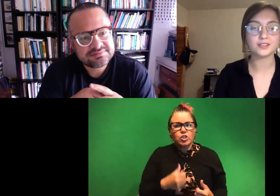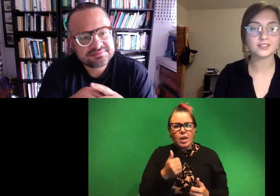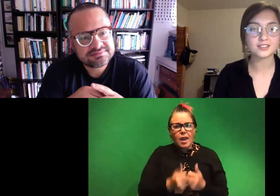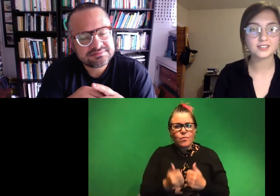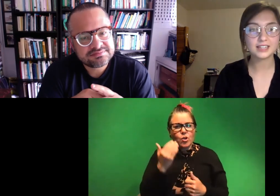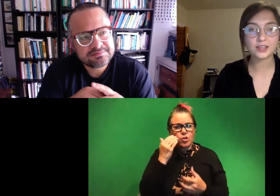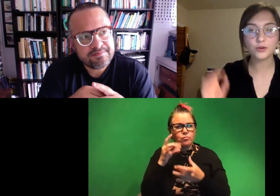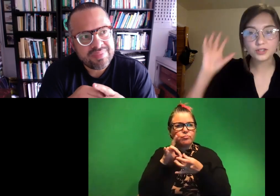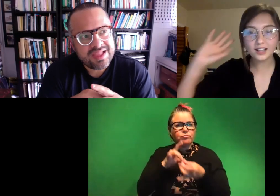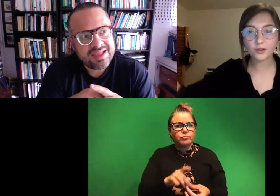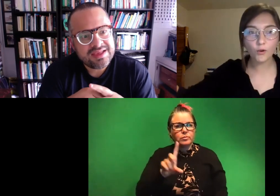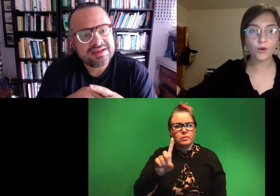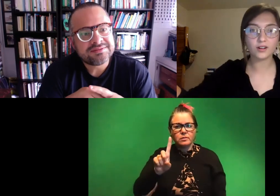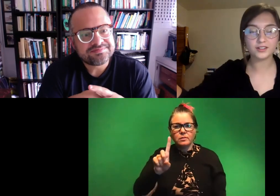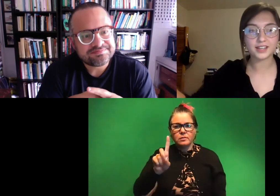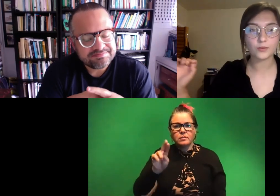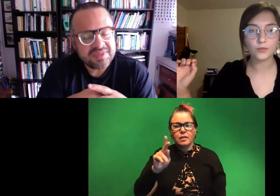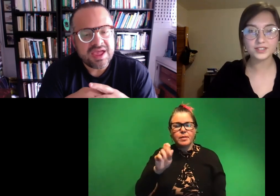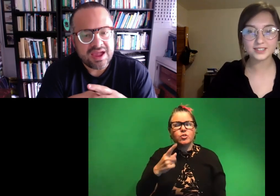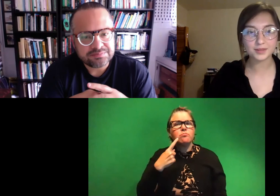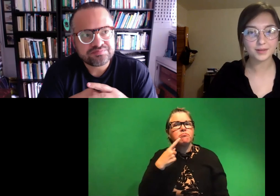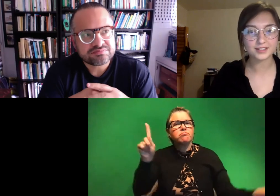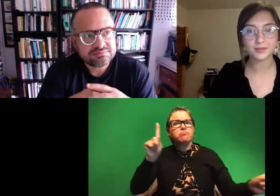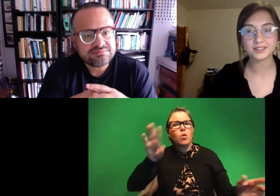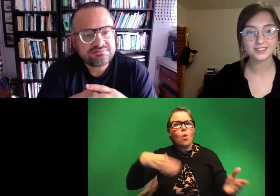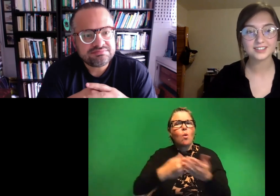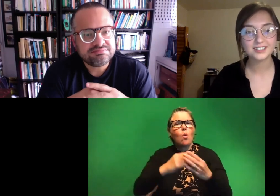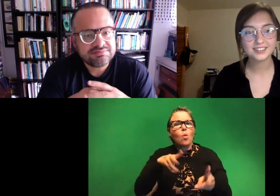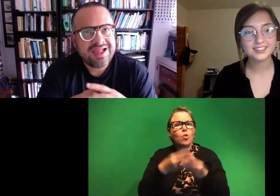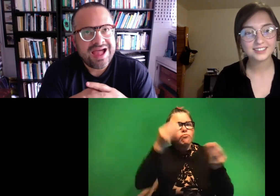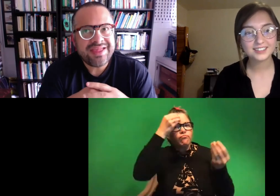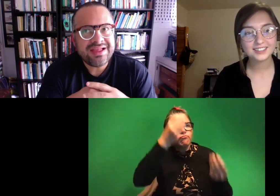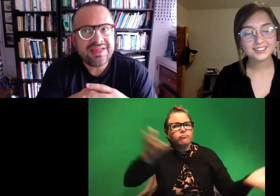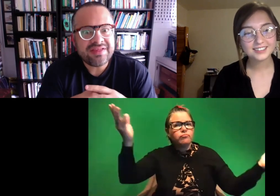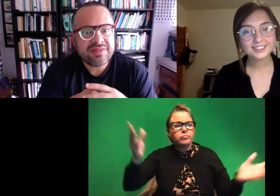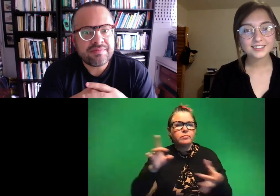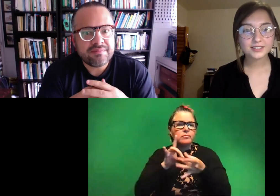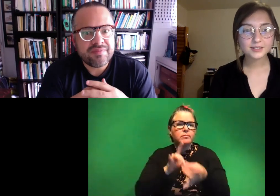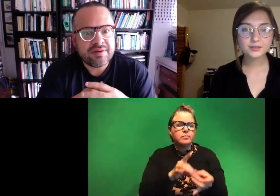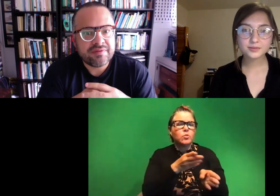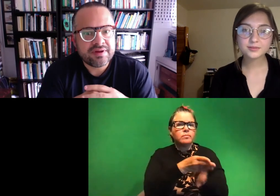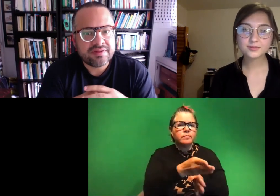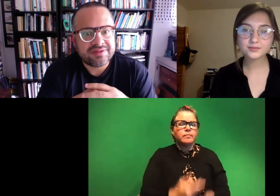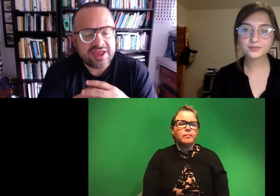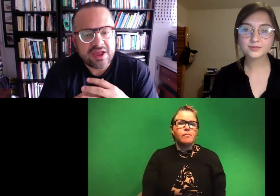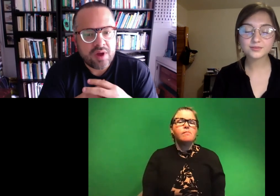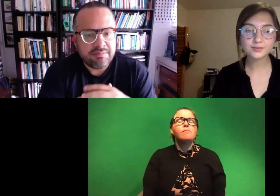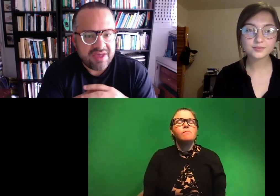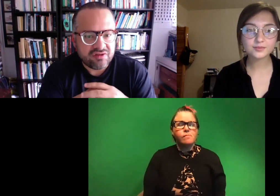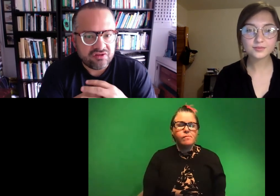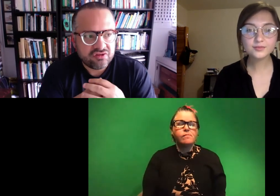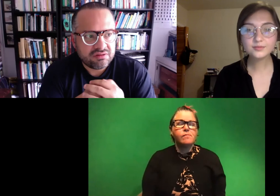dung beetles? Like you could tell the whole world, like this is something about dung beetles. I think the